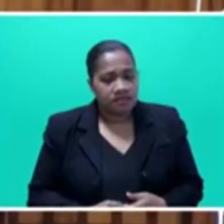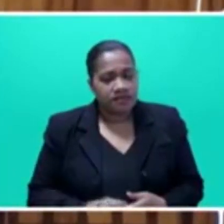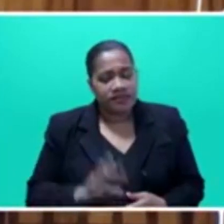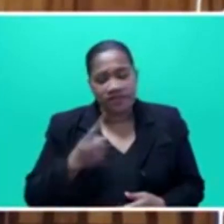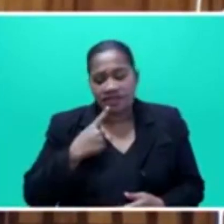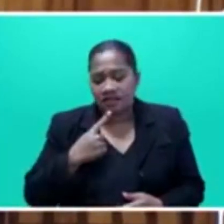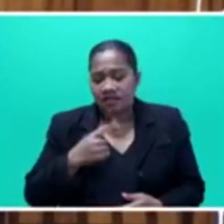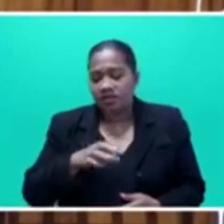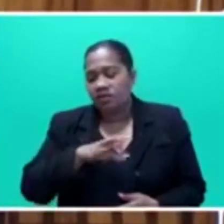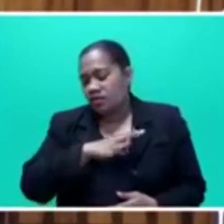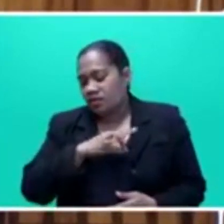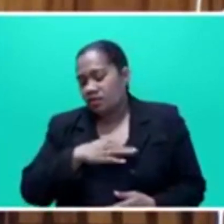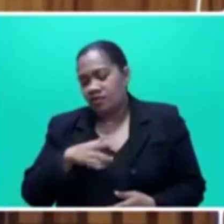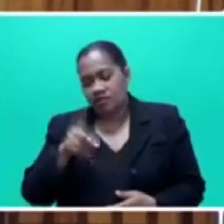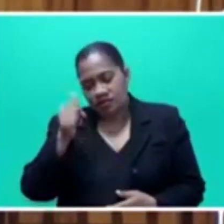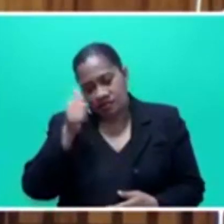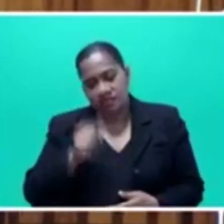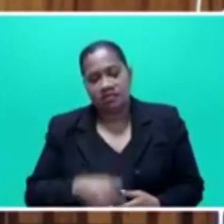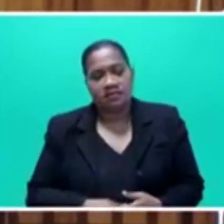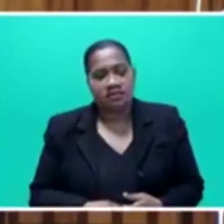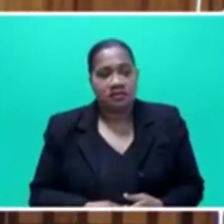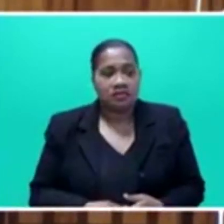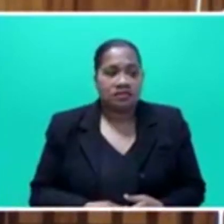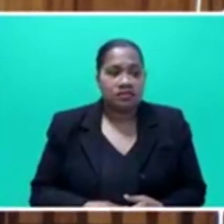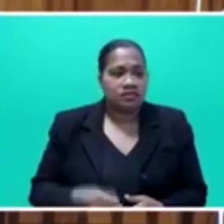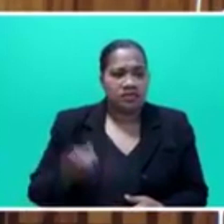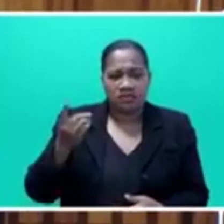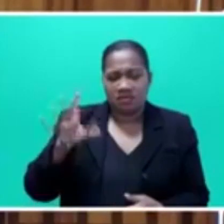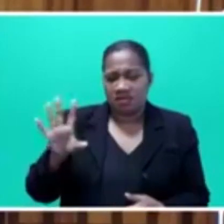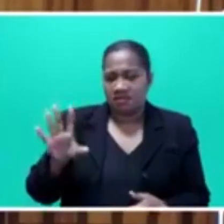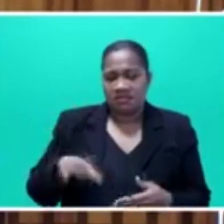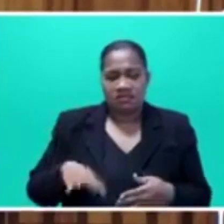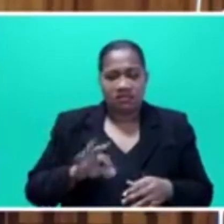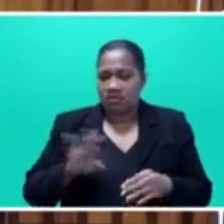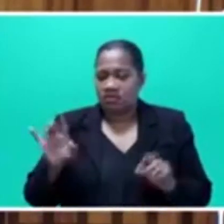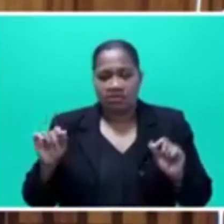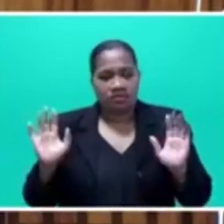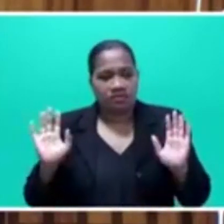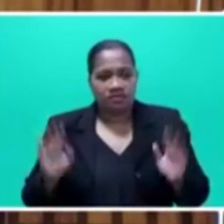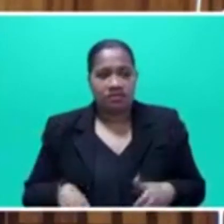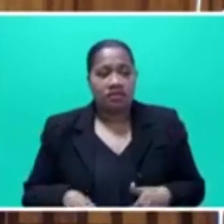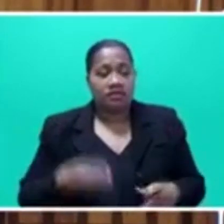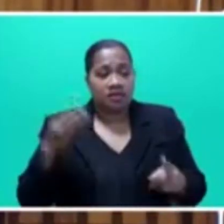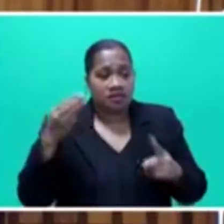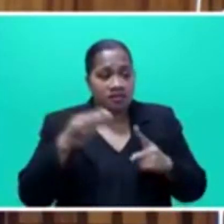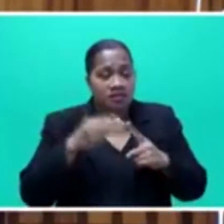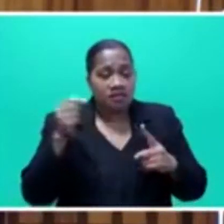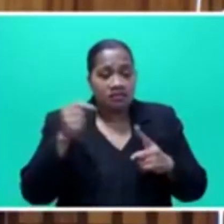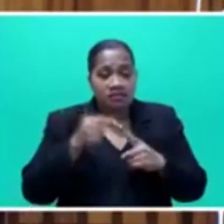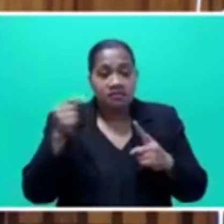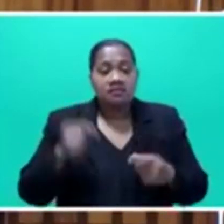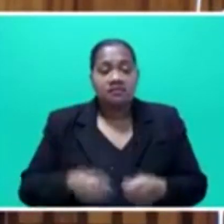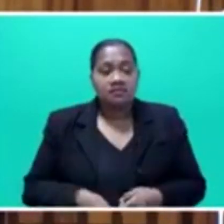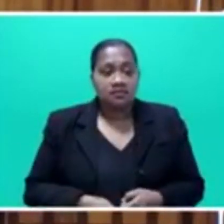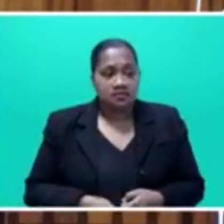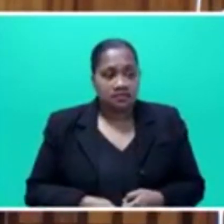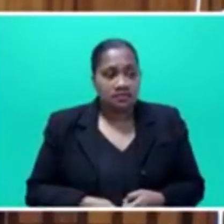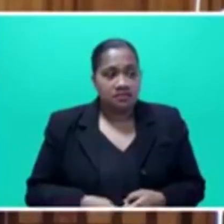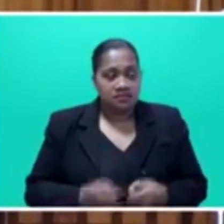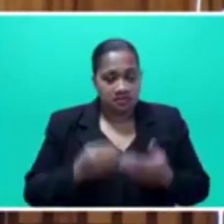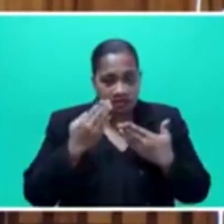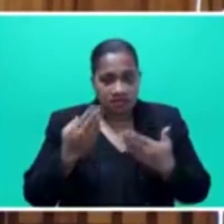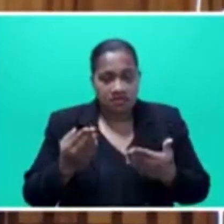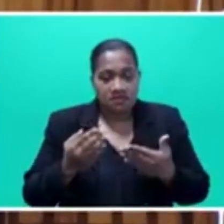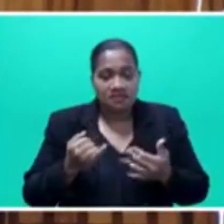are independent, we don't do, etc. The main point that they failed to mention in their response, which Honorable Selai highlighted,